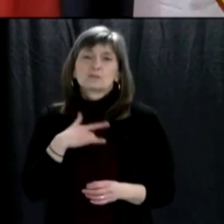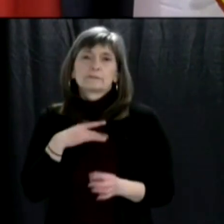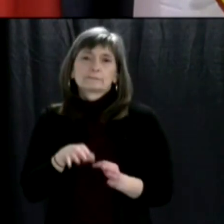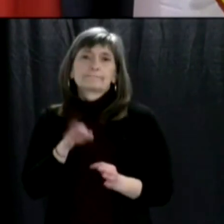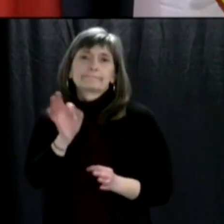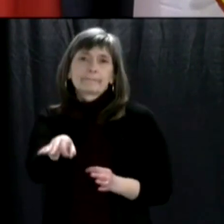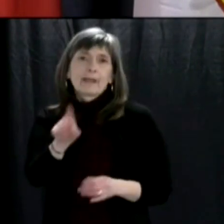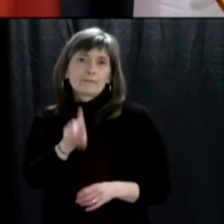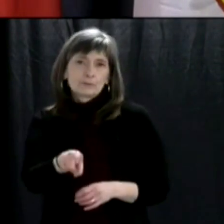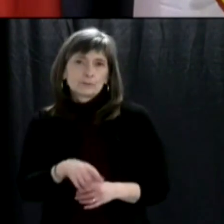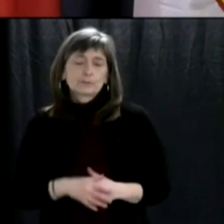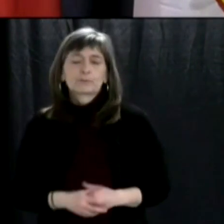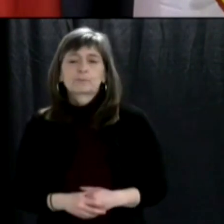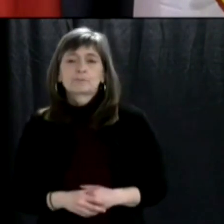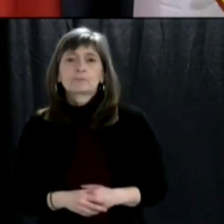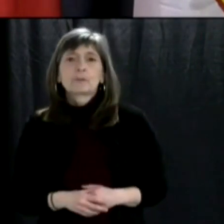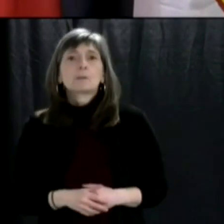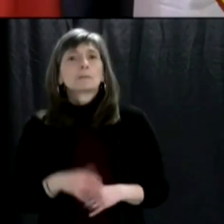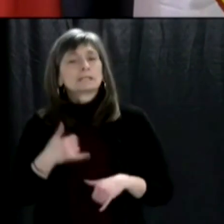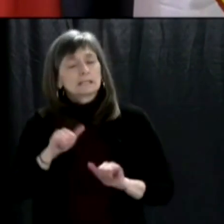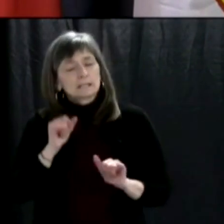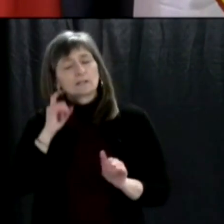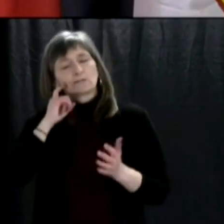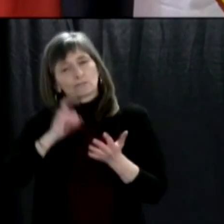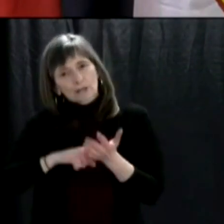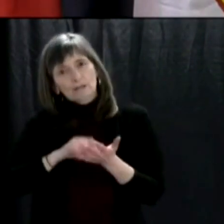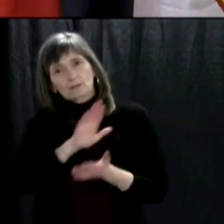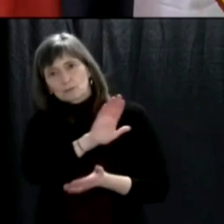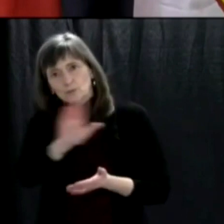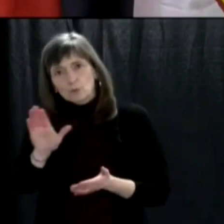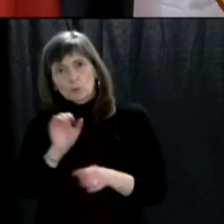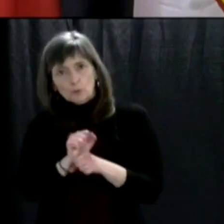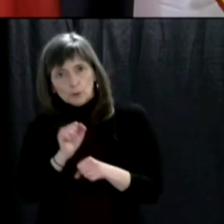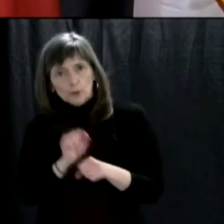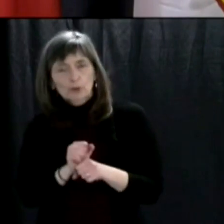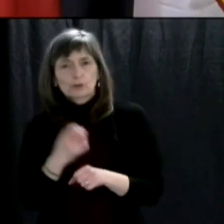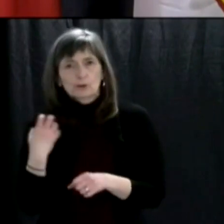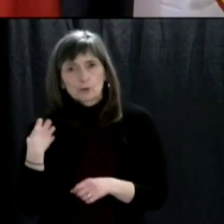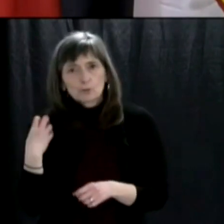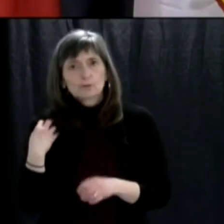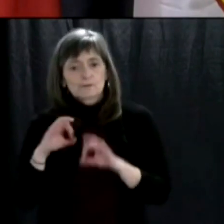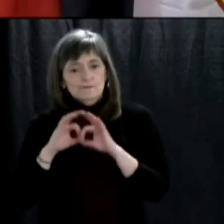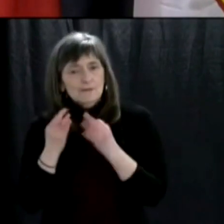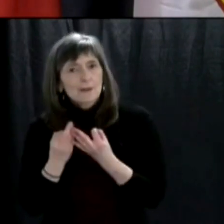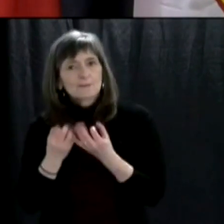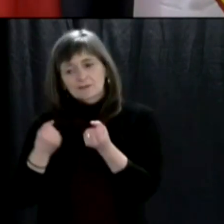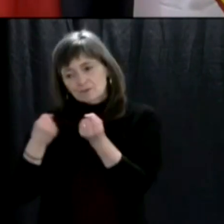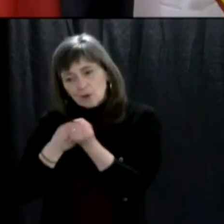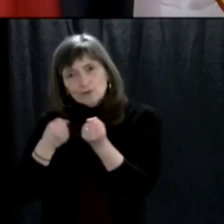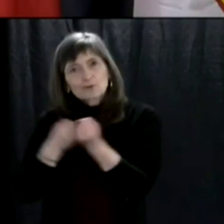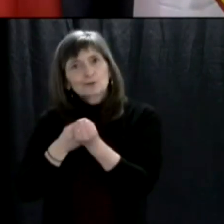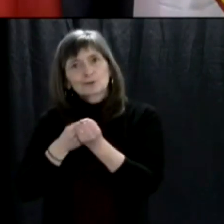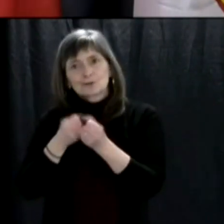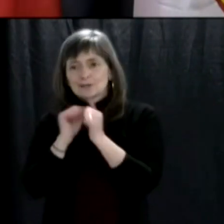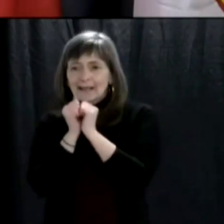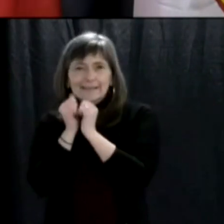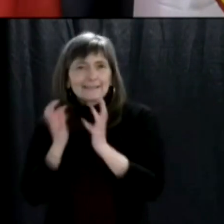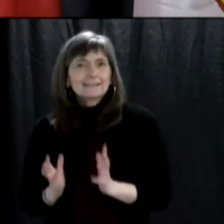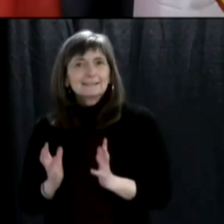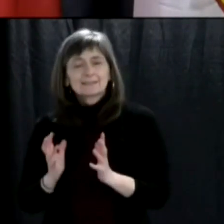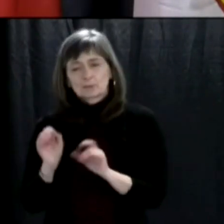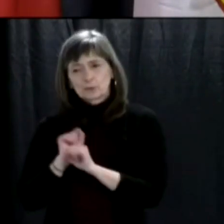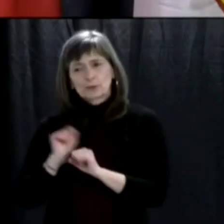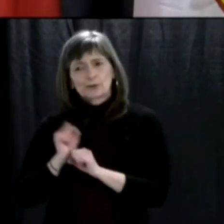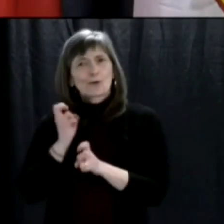want to recognize the work and the time and the dedication of the coaches, the families, as I've mentioned, the sponsors that have done some tremendous